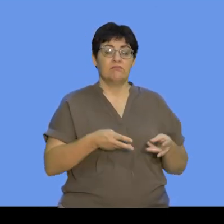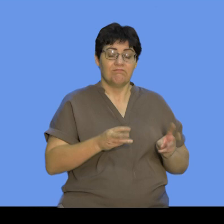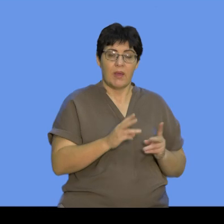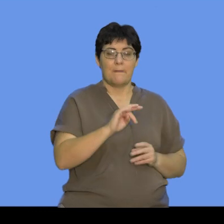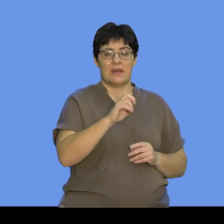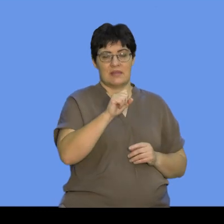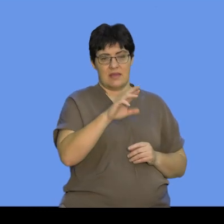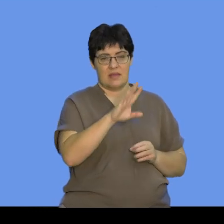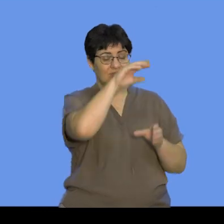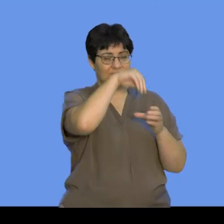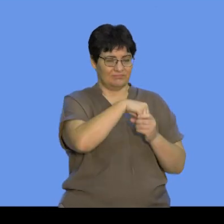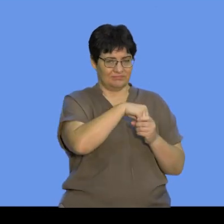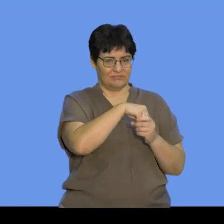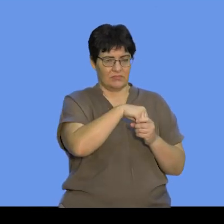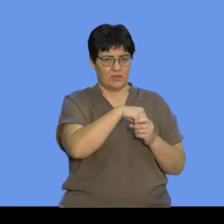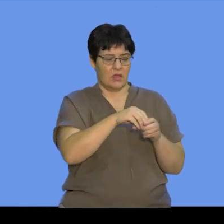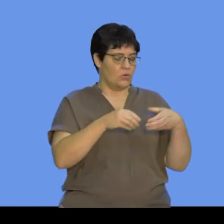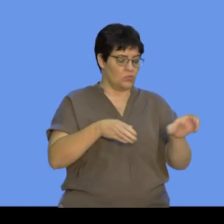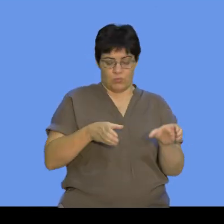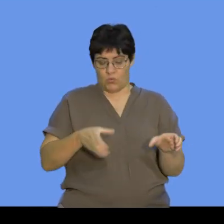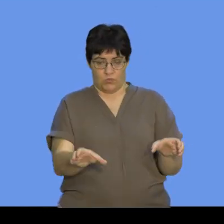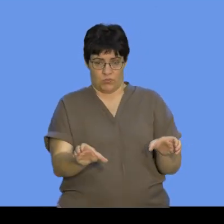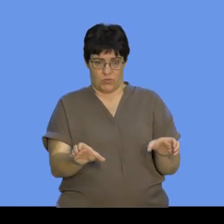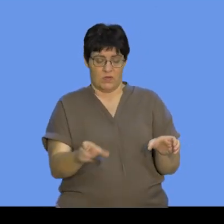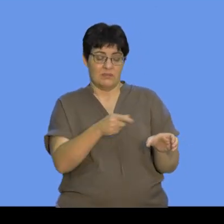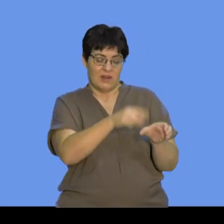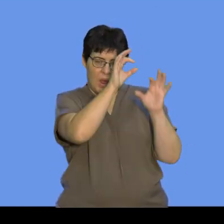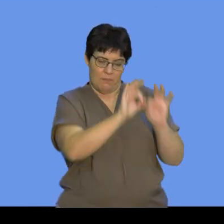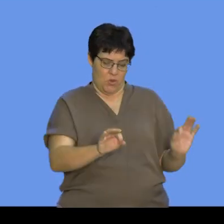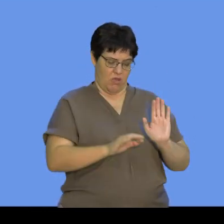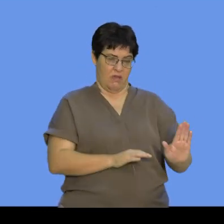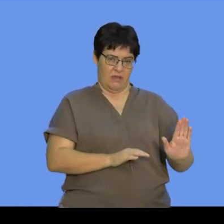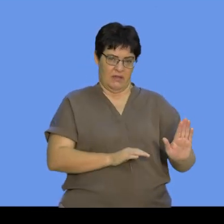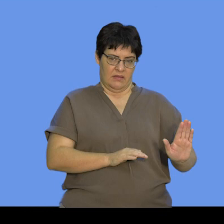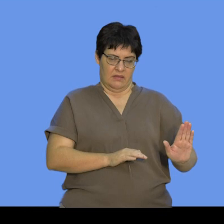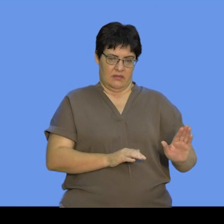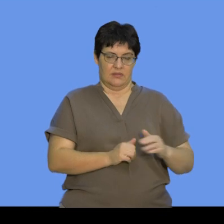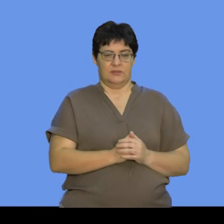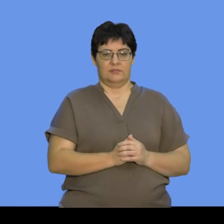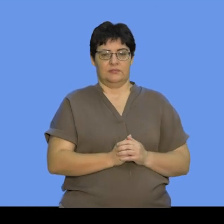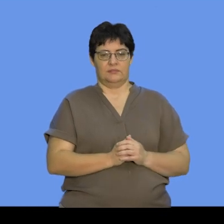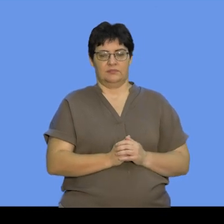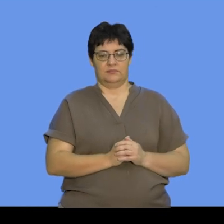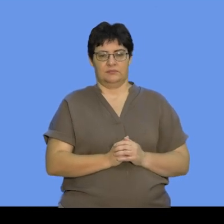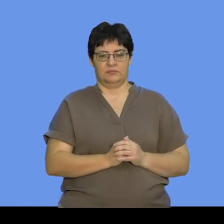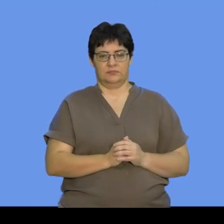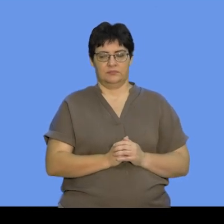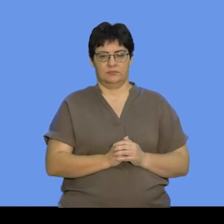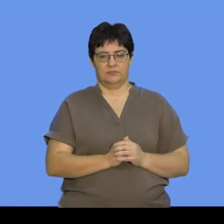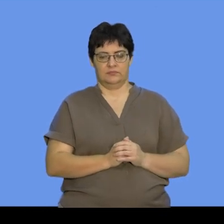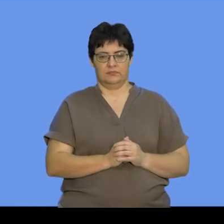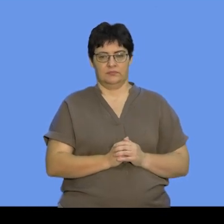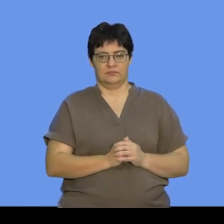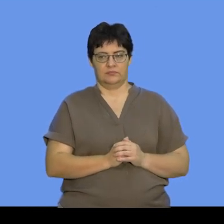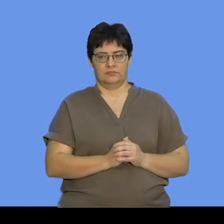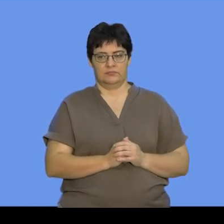falls into one of those two categories. And then this is a form of matter, right? So a pure substance